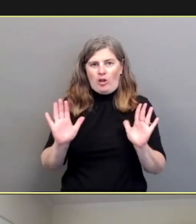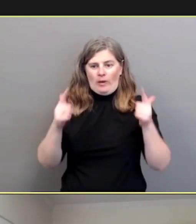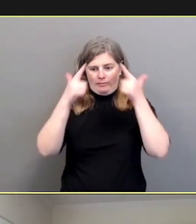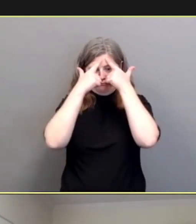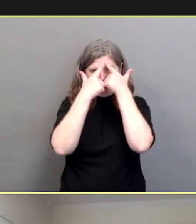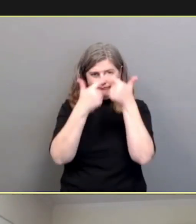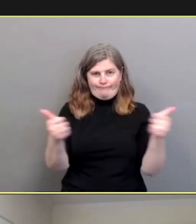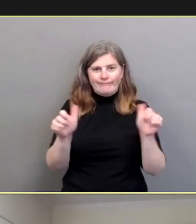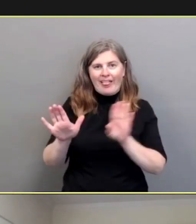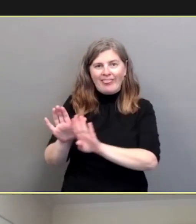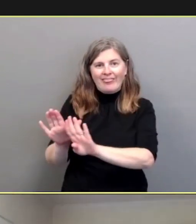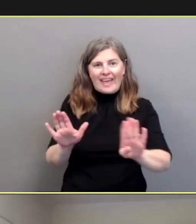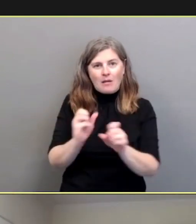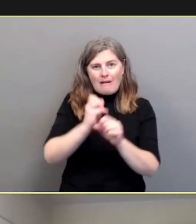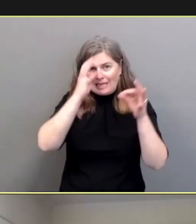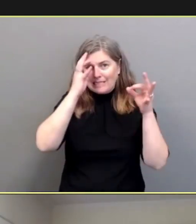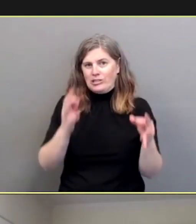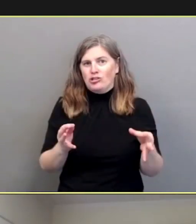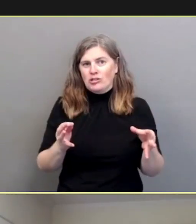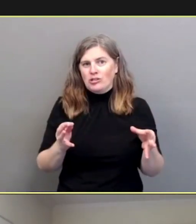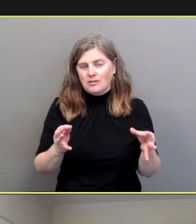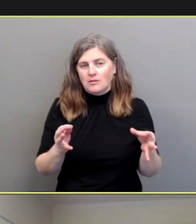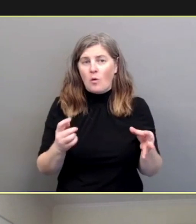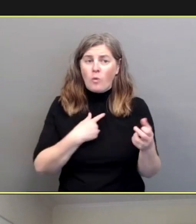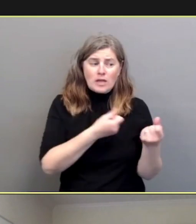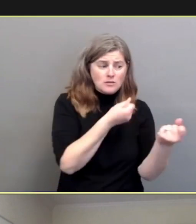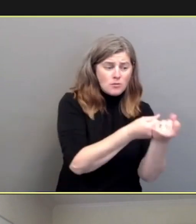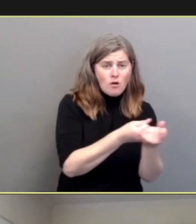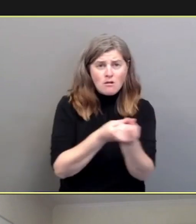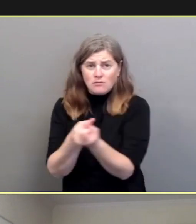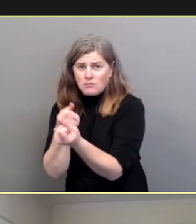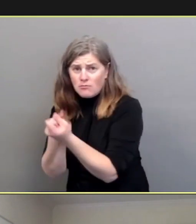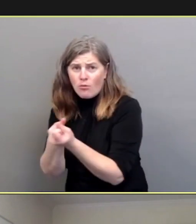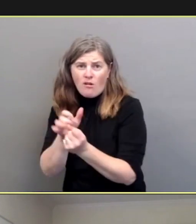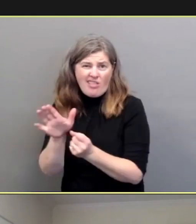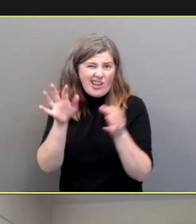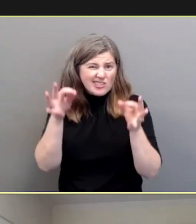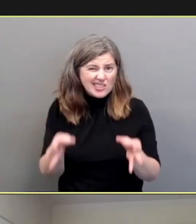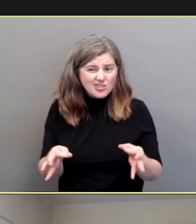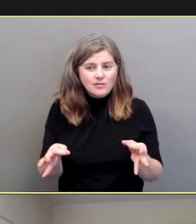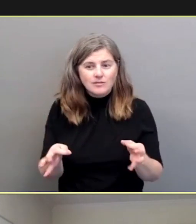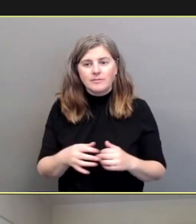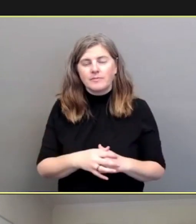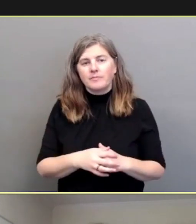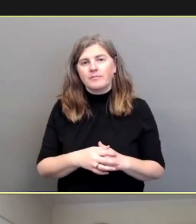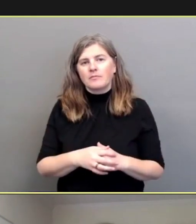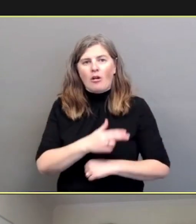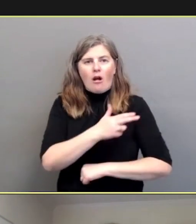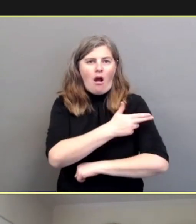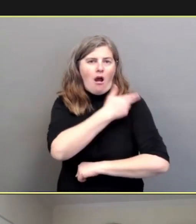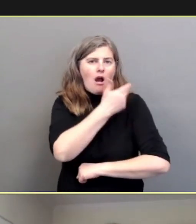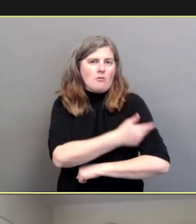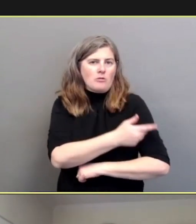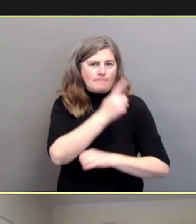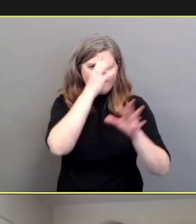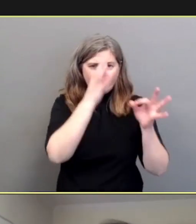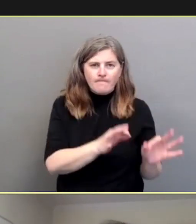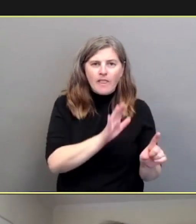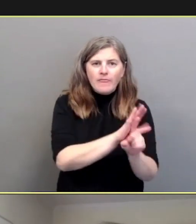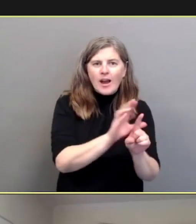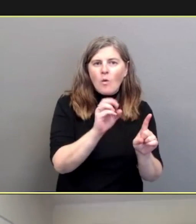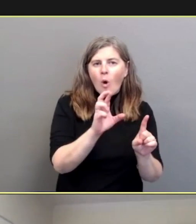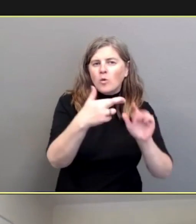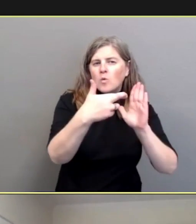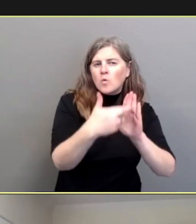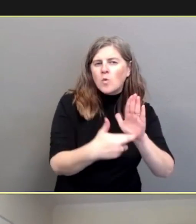to make those decisions. We support them in those decisions. Hospitals can come up with their own rules for